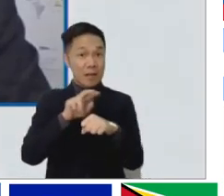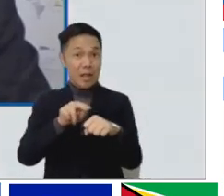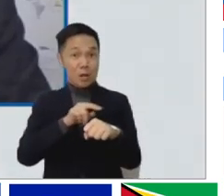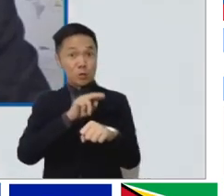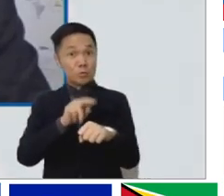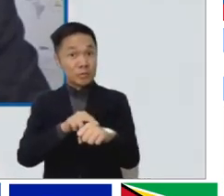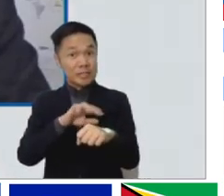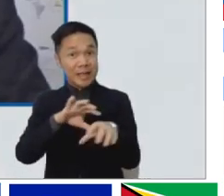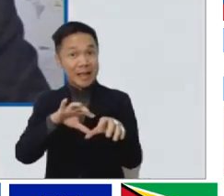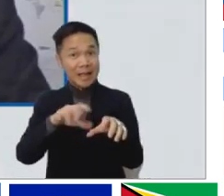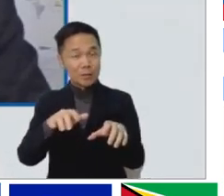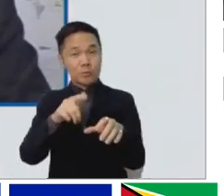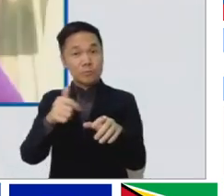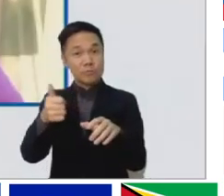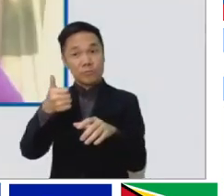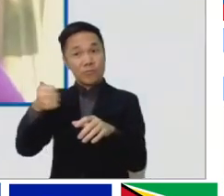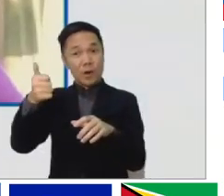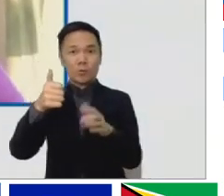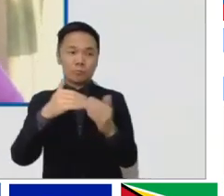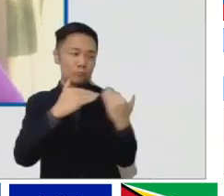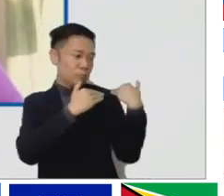and the Grenadines.